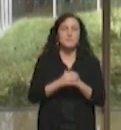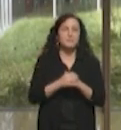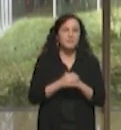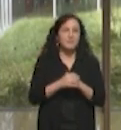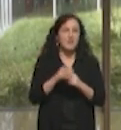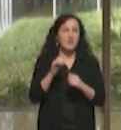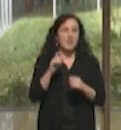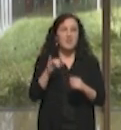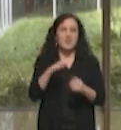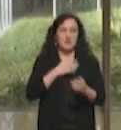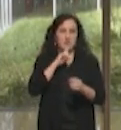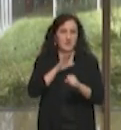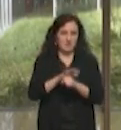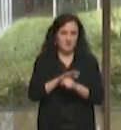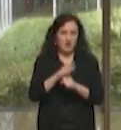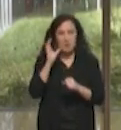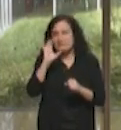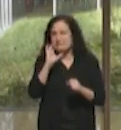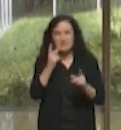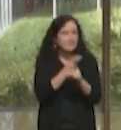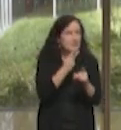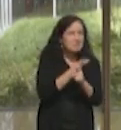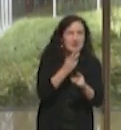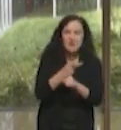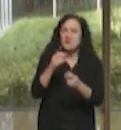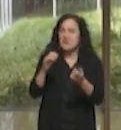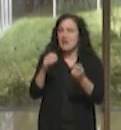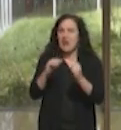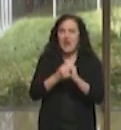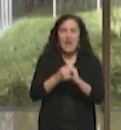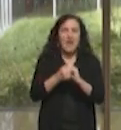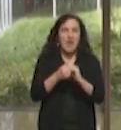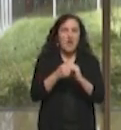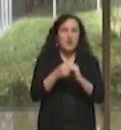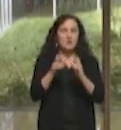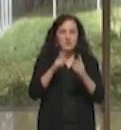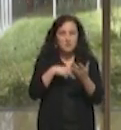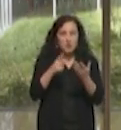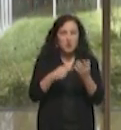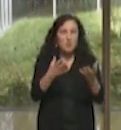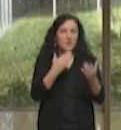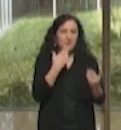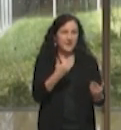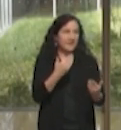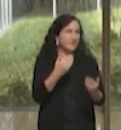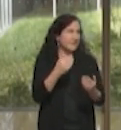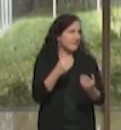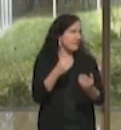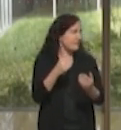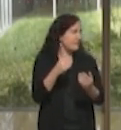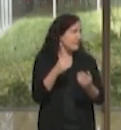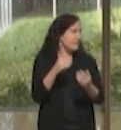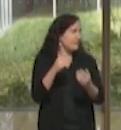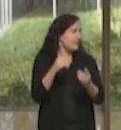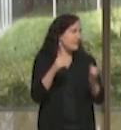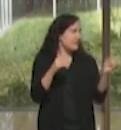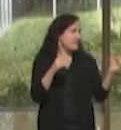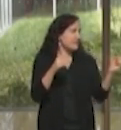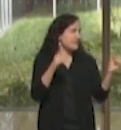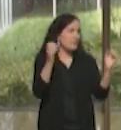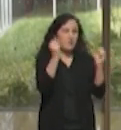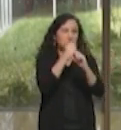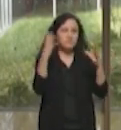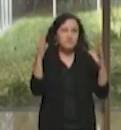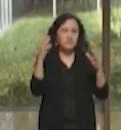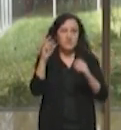that's my commitment. I will find ways. I'll find out about this program. And I want to thank Reshma Sujani for the